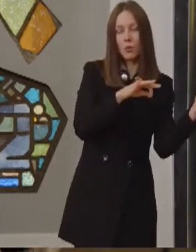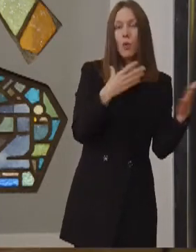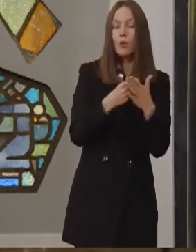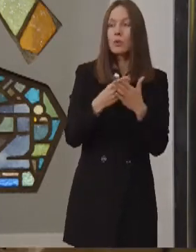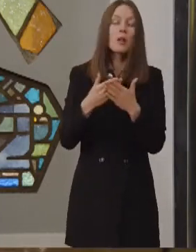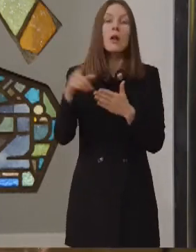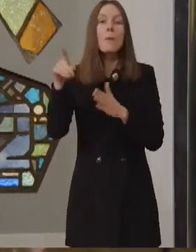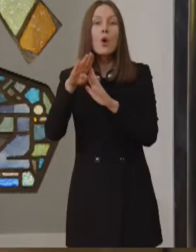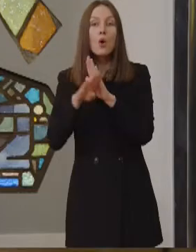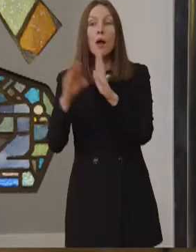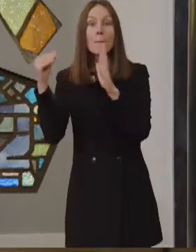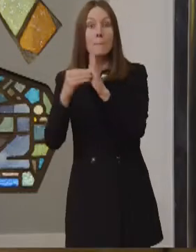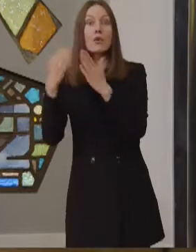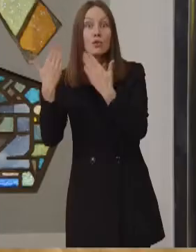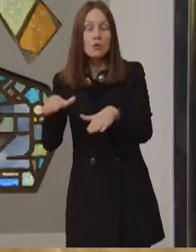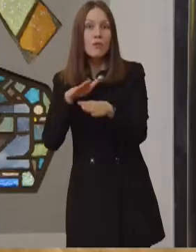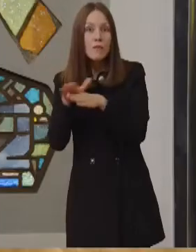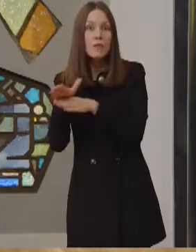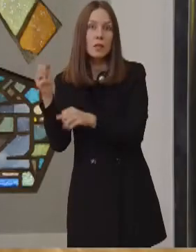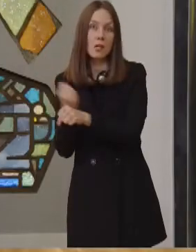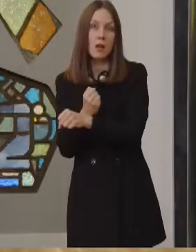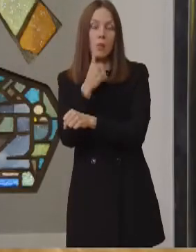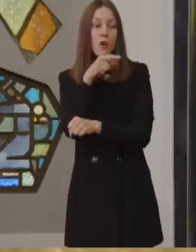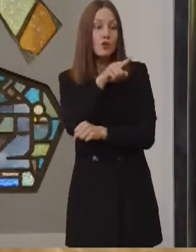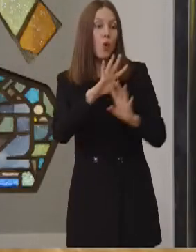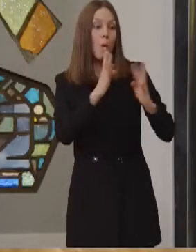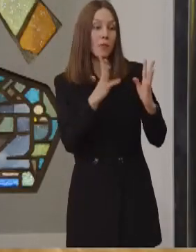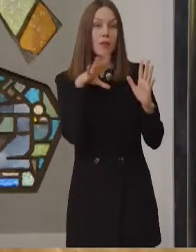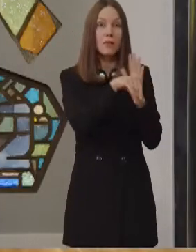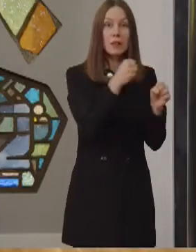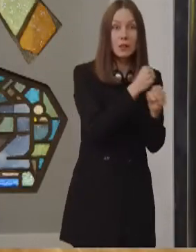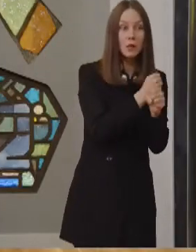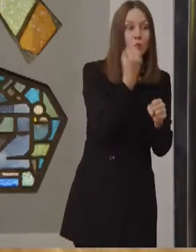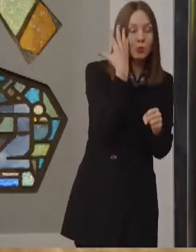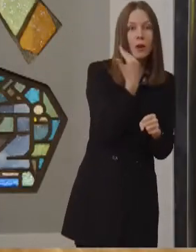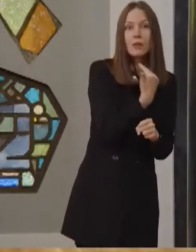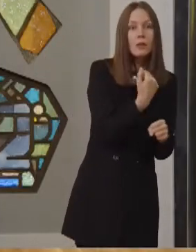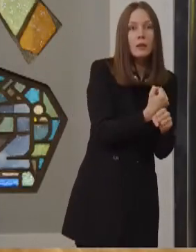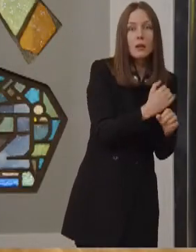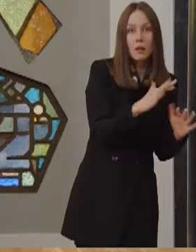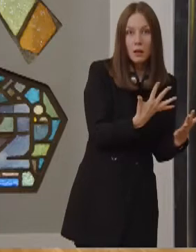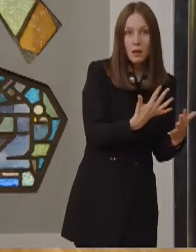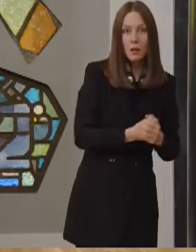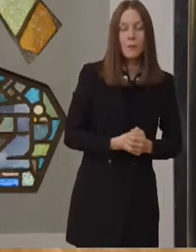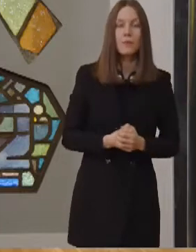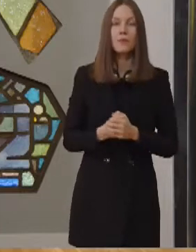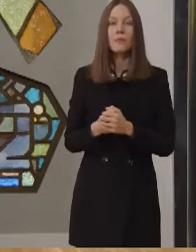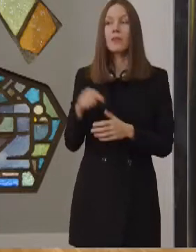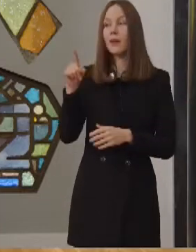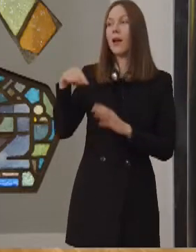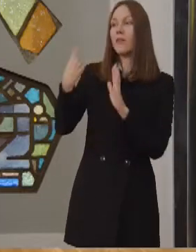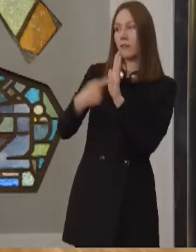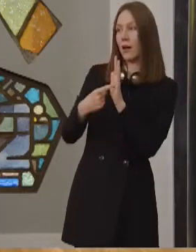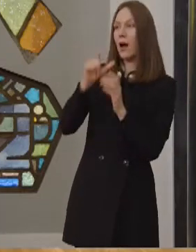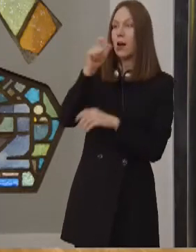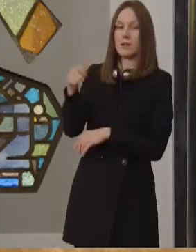a conservative, you cannot act as a social democrat and vice versa. But if you come to a committee on human rights, you have to act